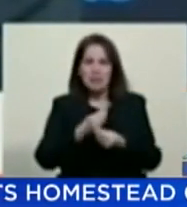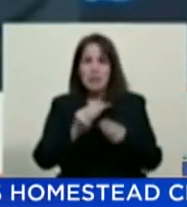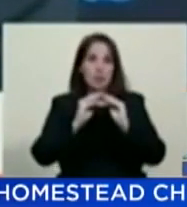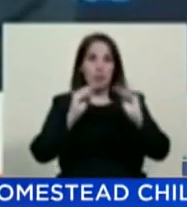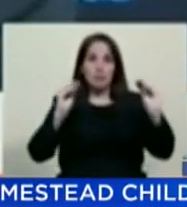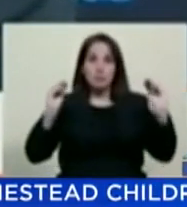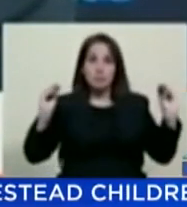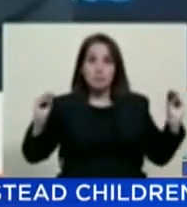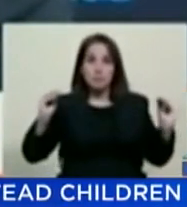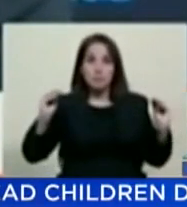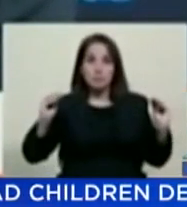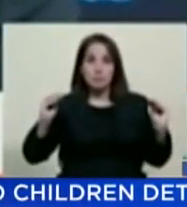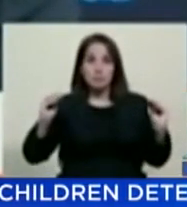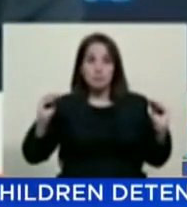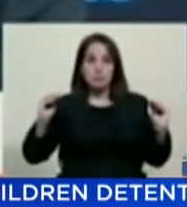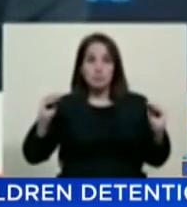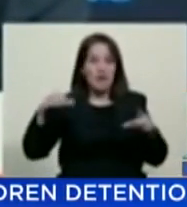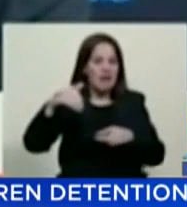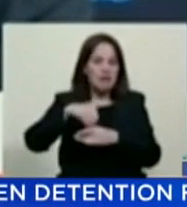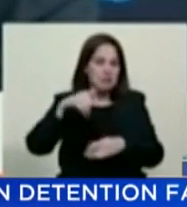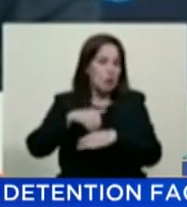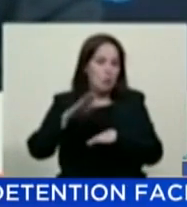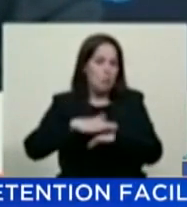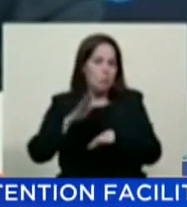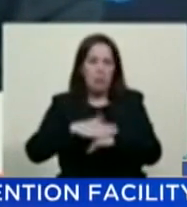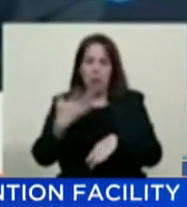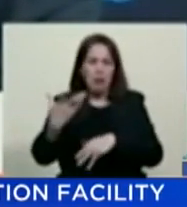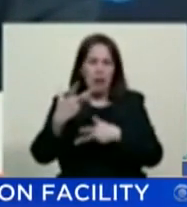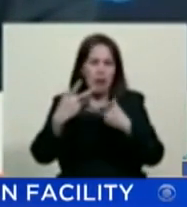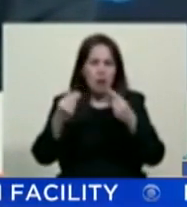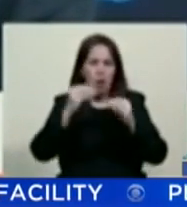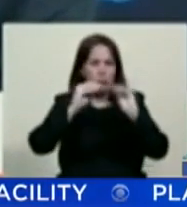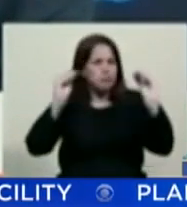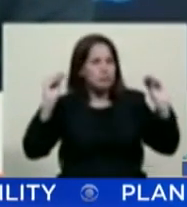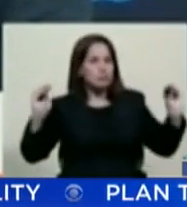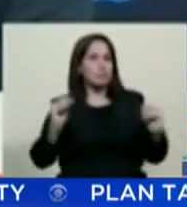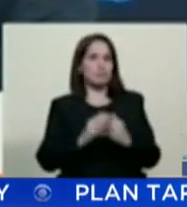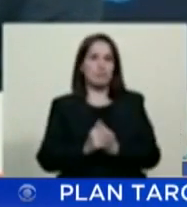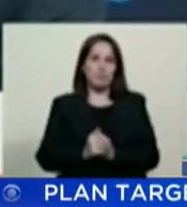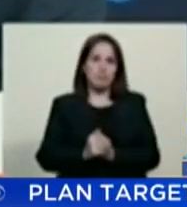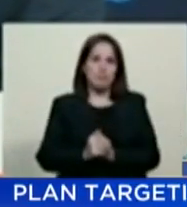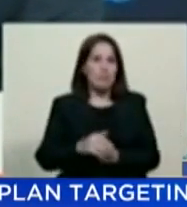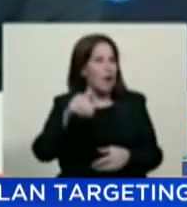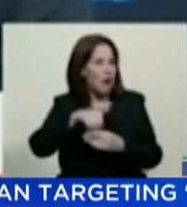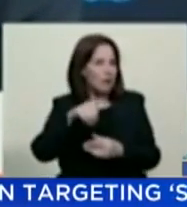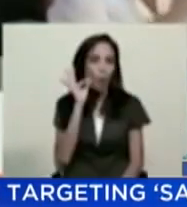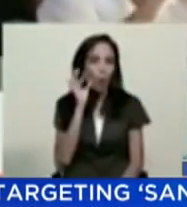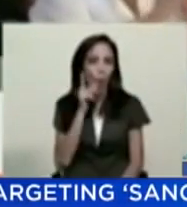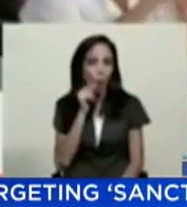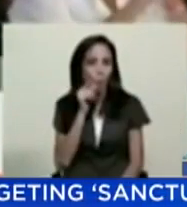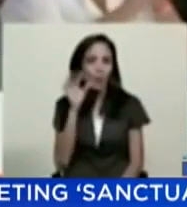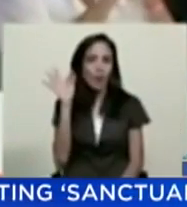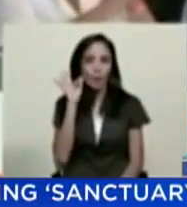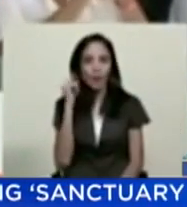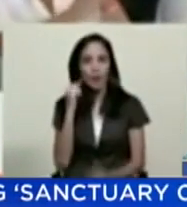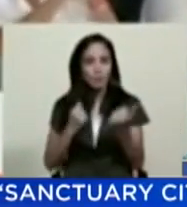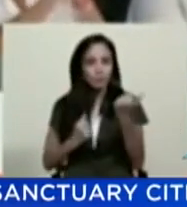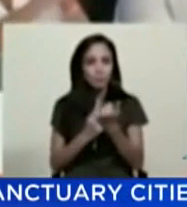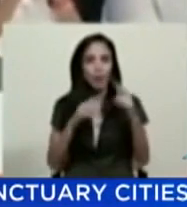do, is call for elections. Why hasn't he called for elections? Ask yourselves, why hasn't he called for